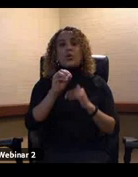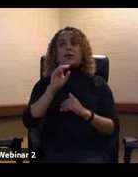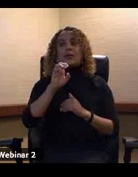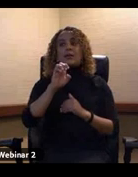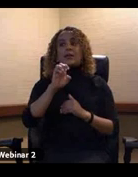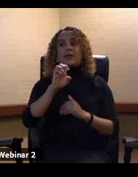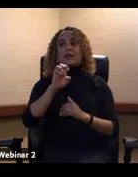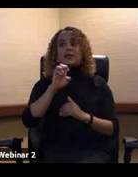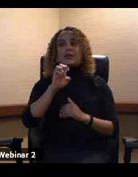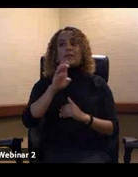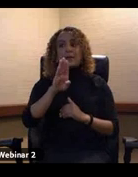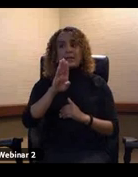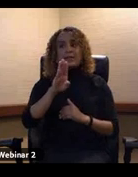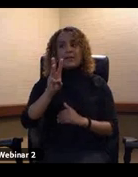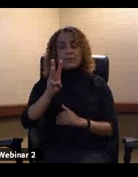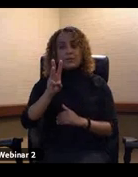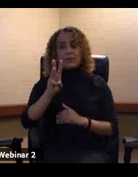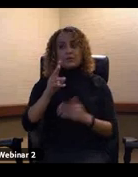program.